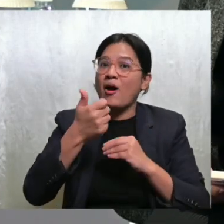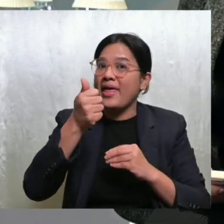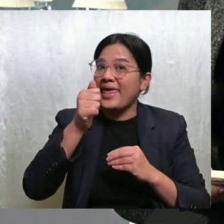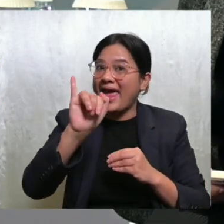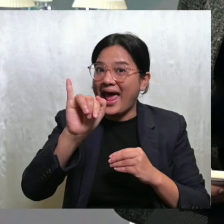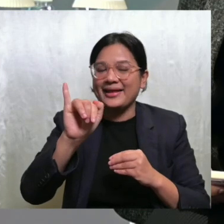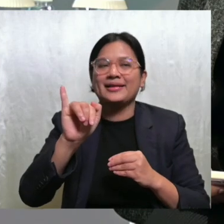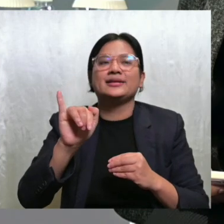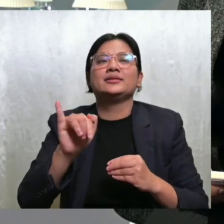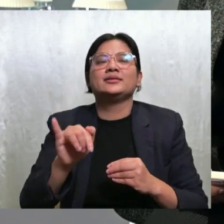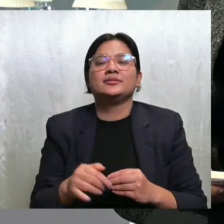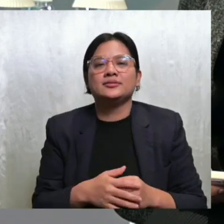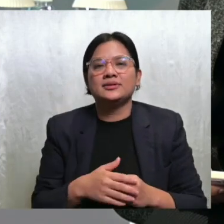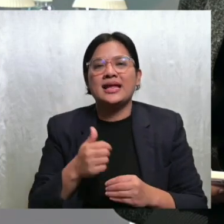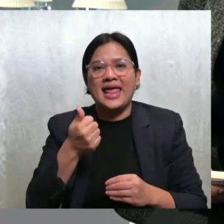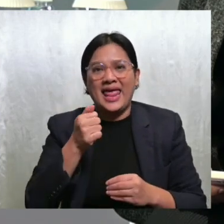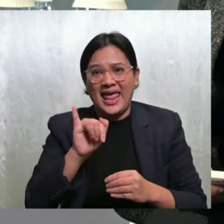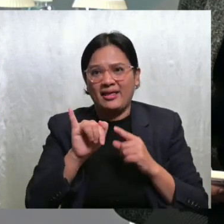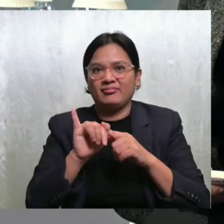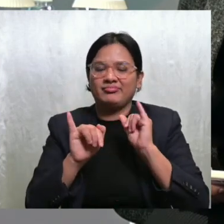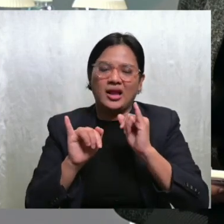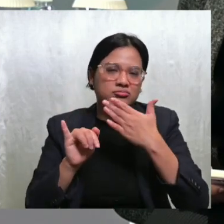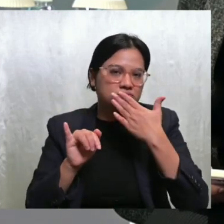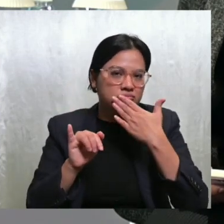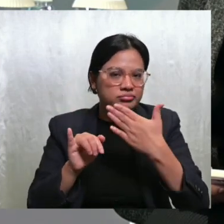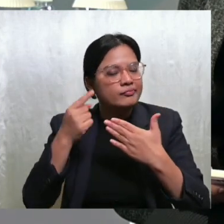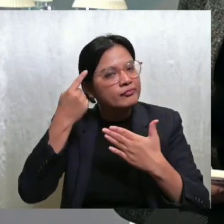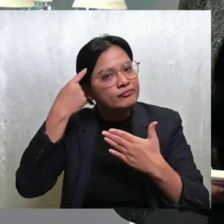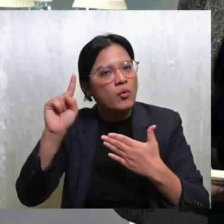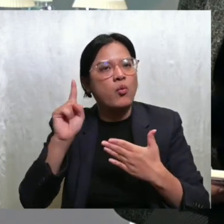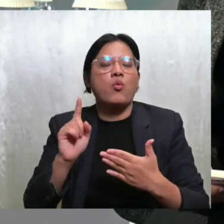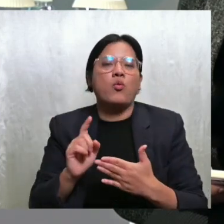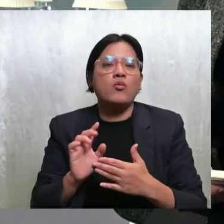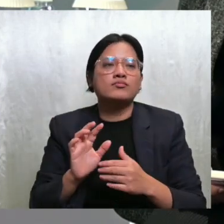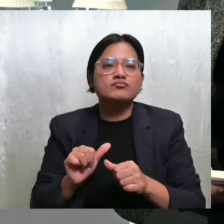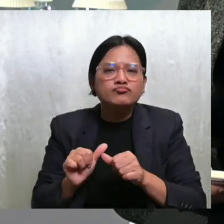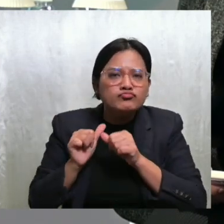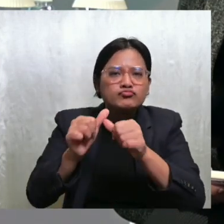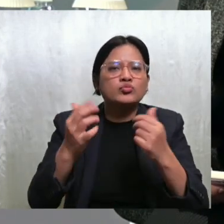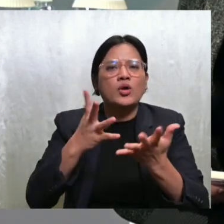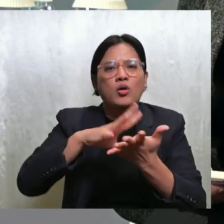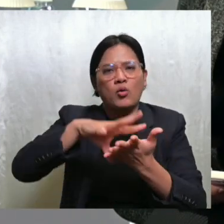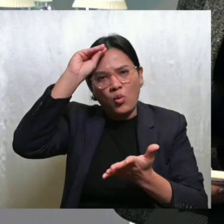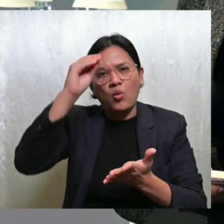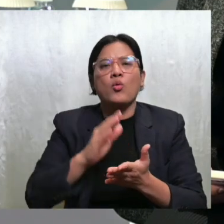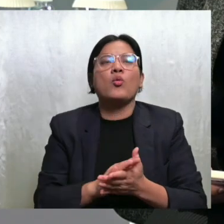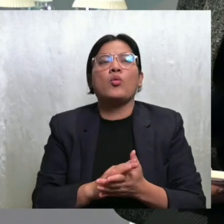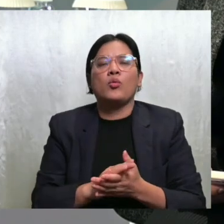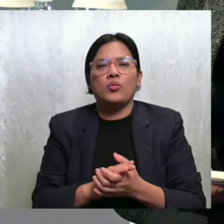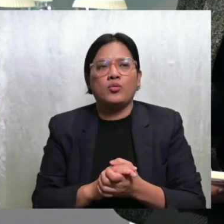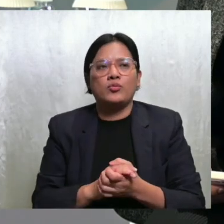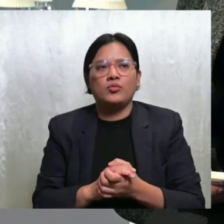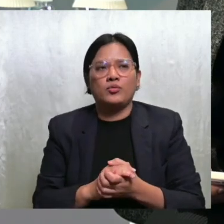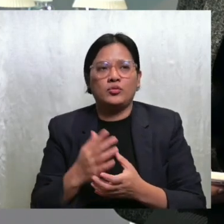journey and a pathway to the 21st century education. But you might be thinking that an engineer and talking about